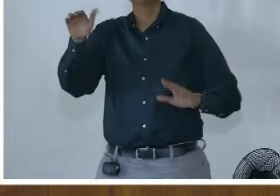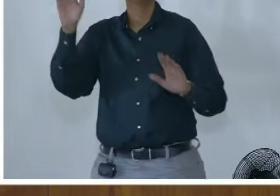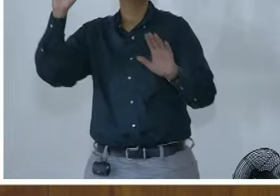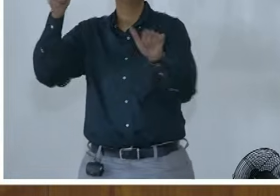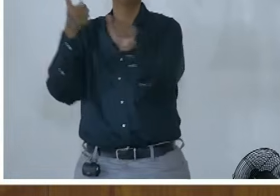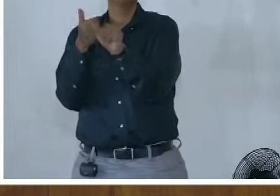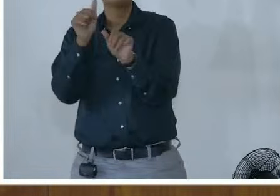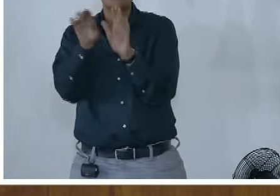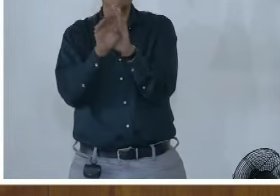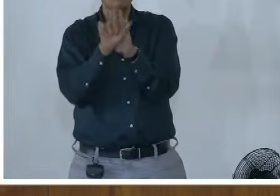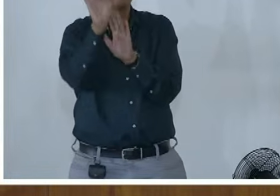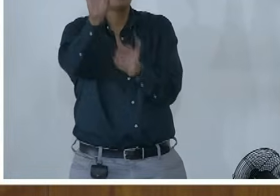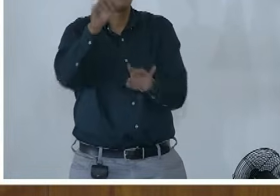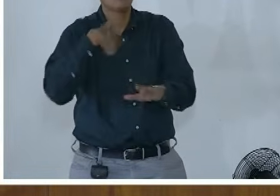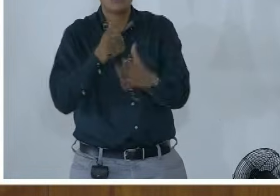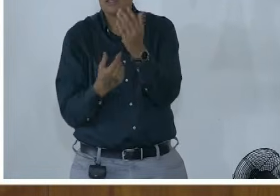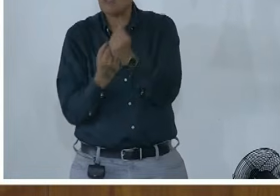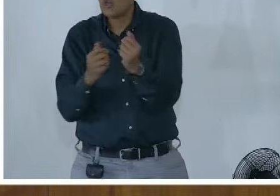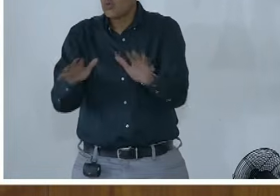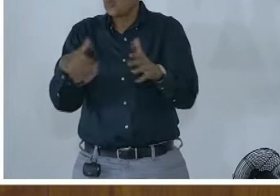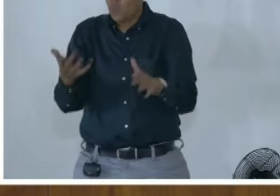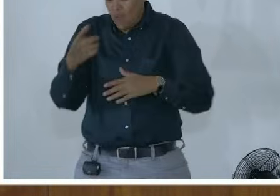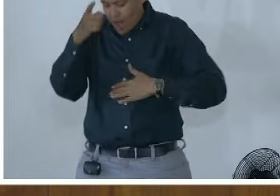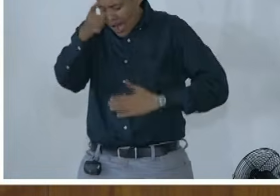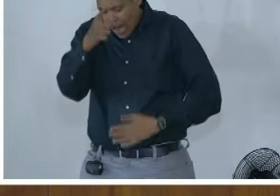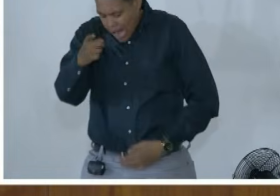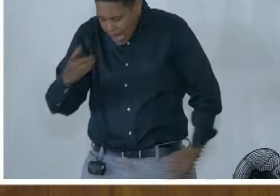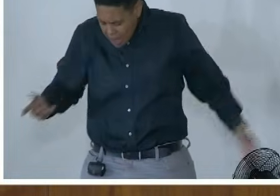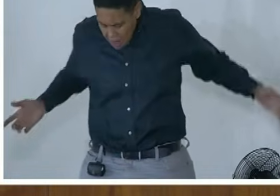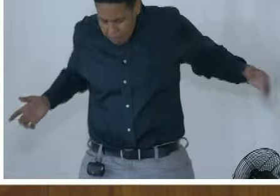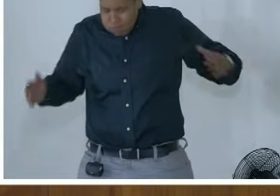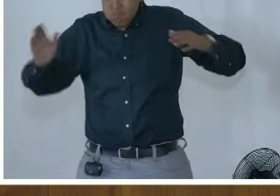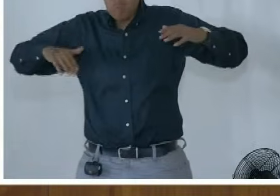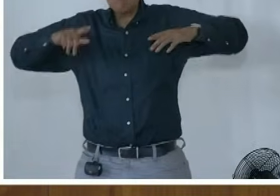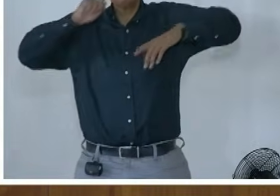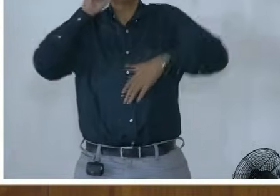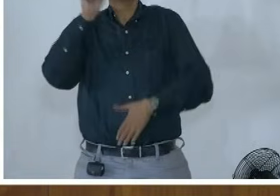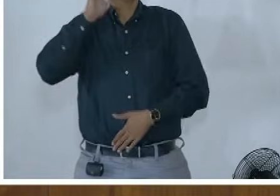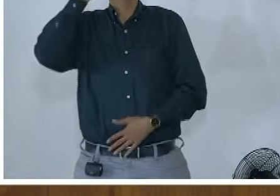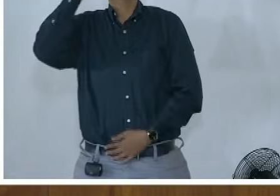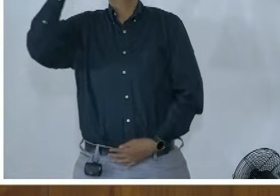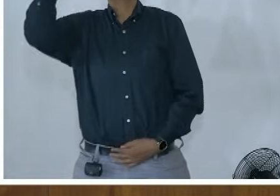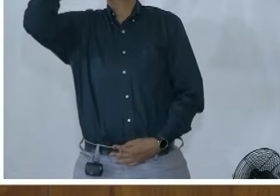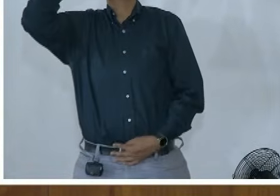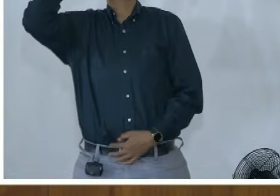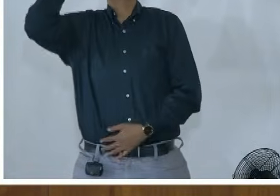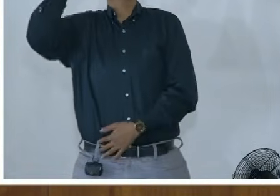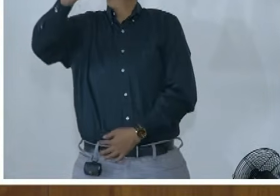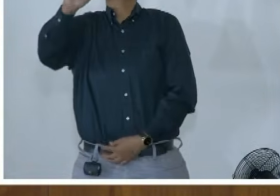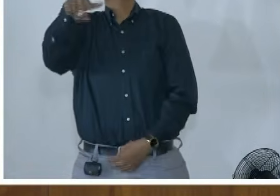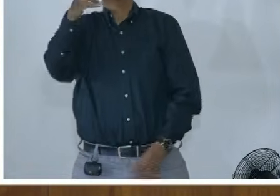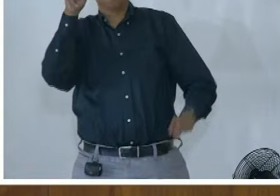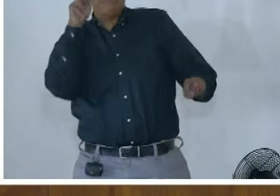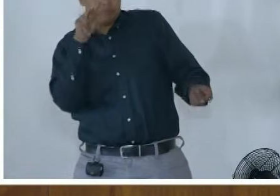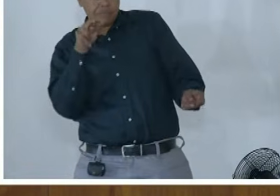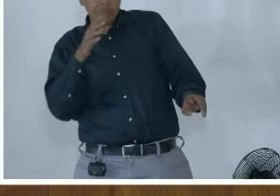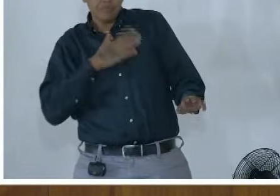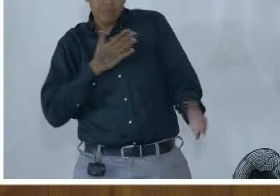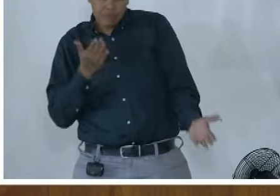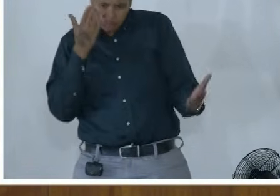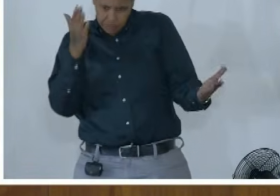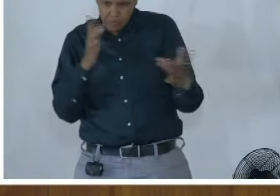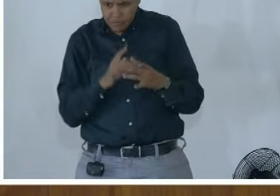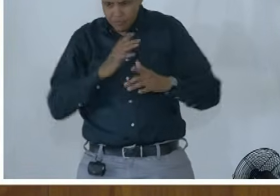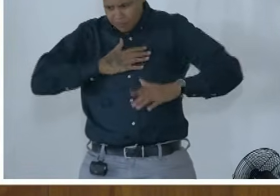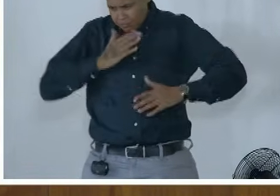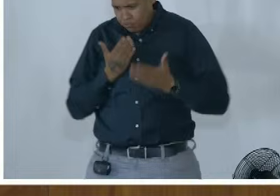background, I trust that the House will be minded to view my suggestions and